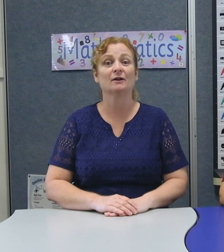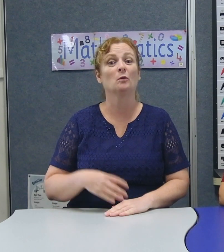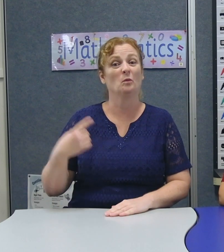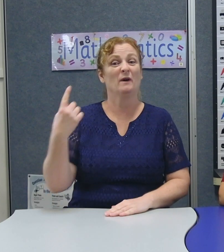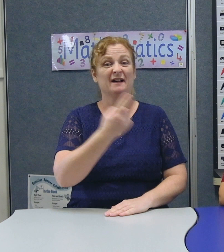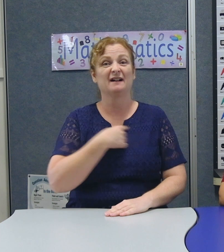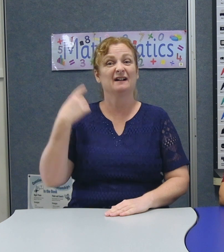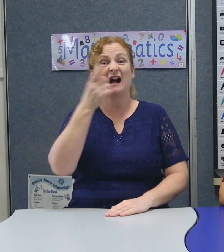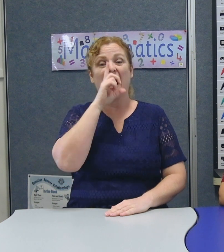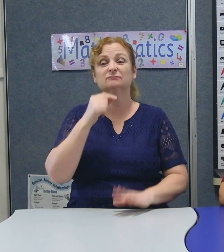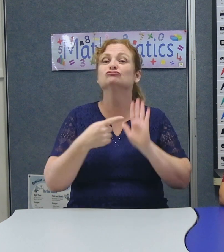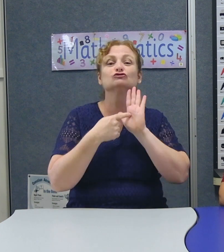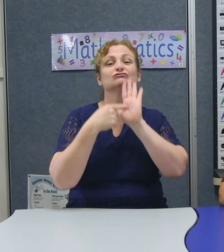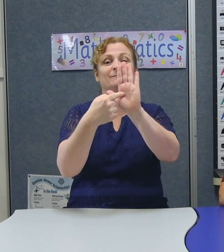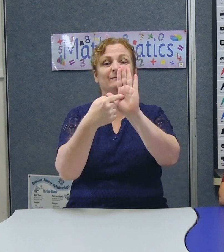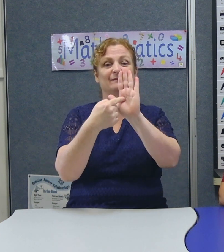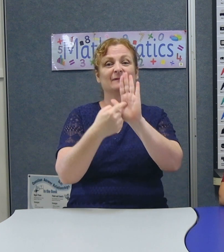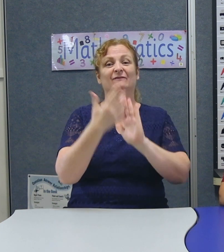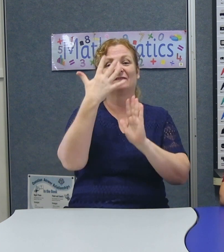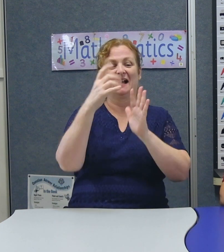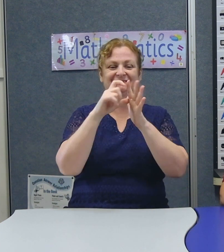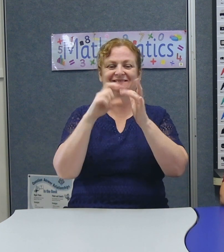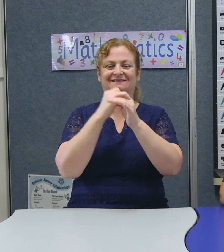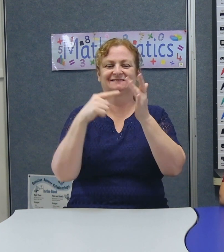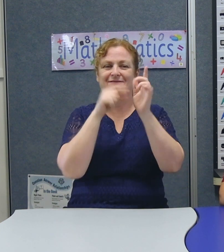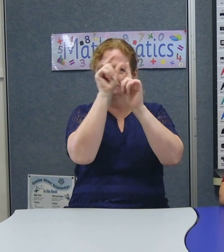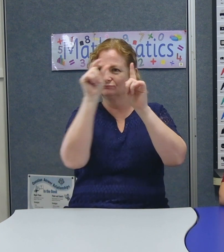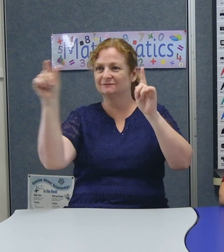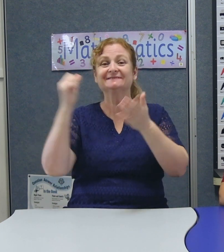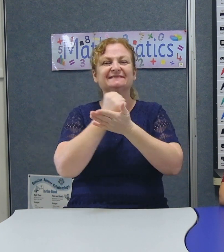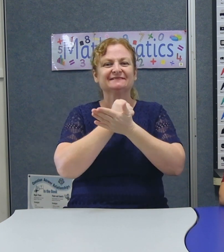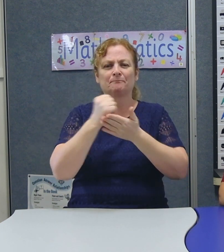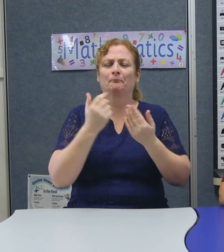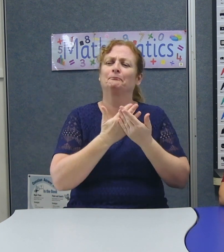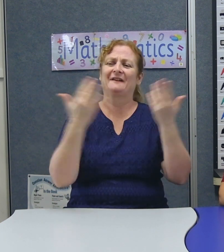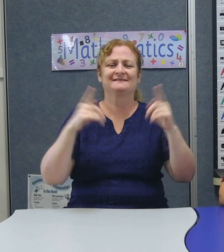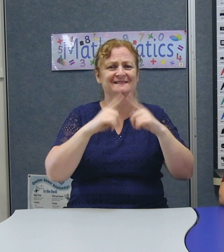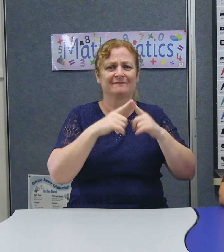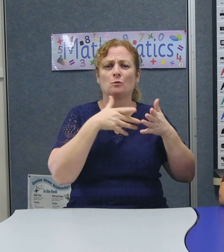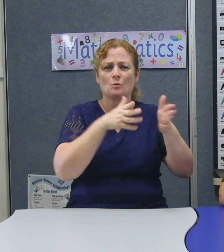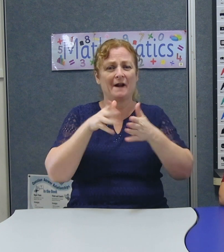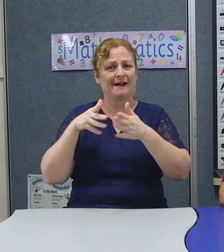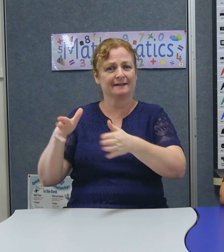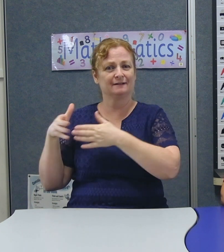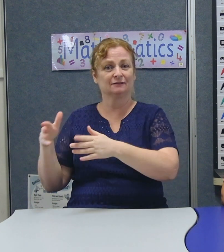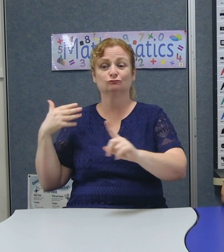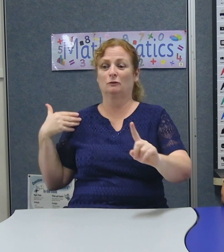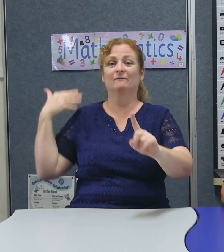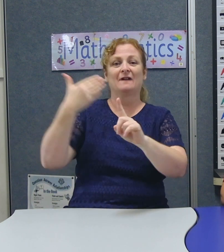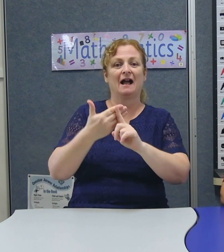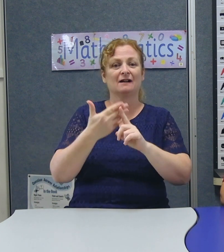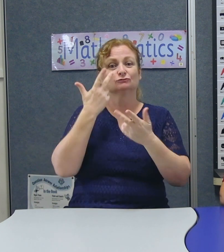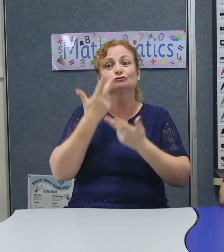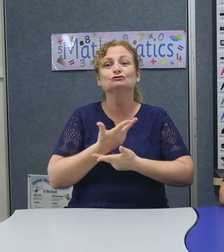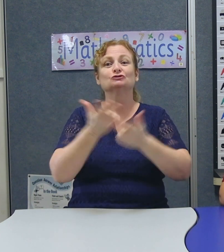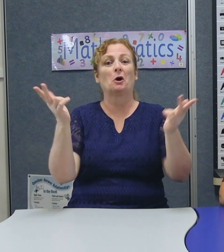We can represent five-digit numbers in many ways. So far, we have shown them